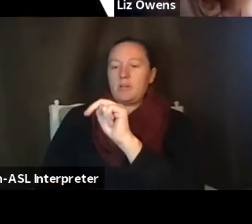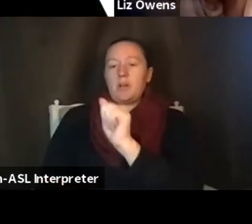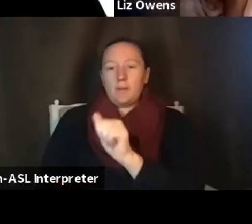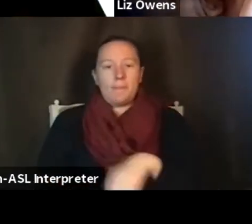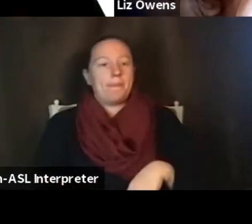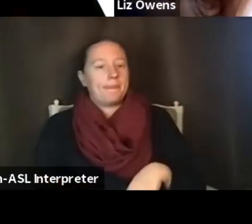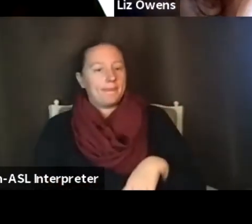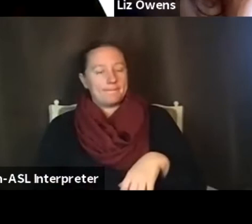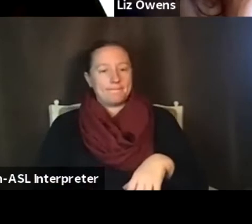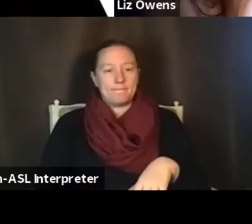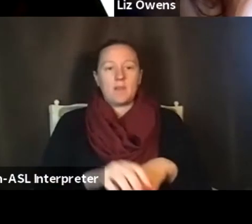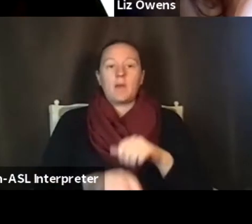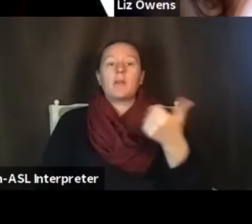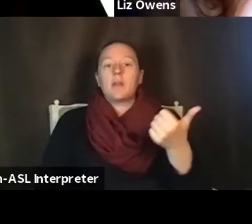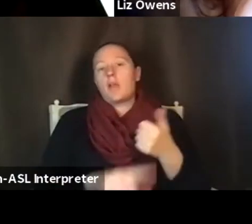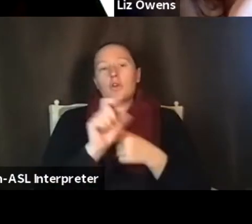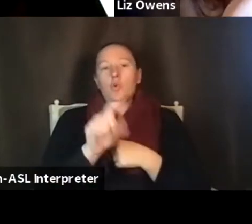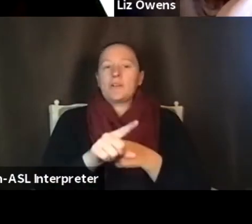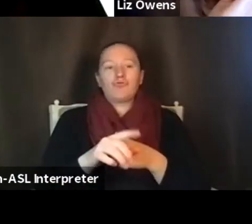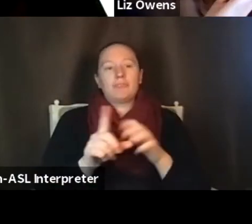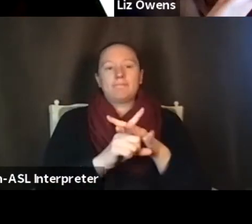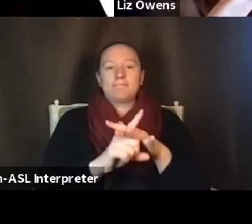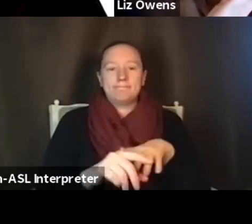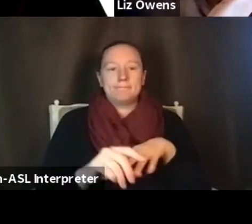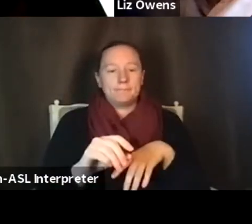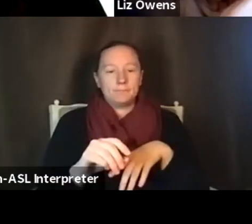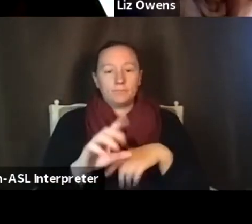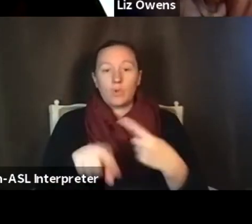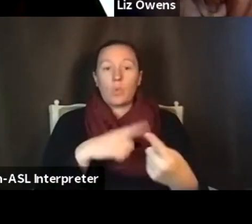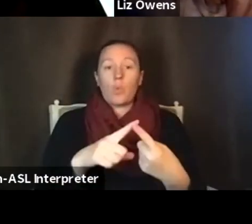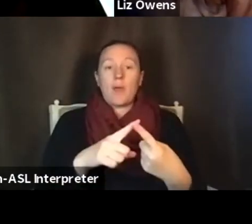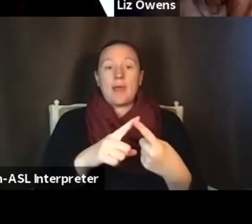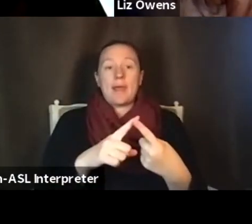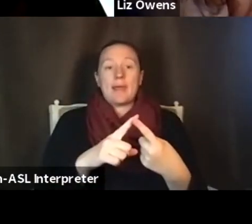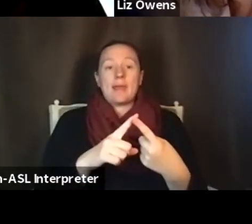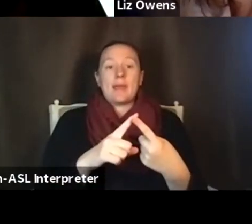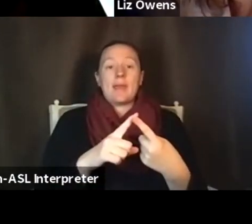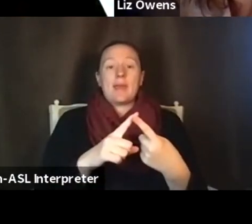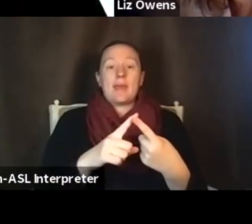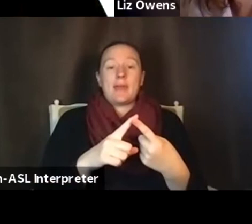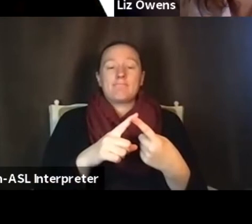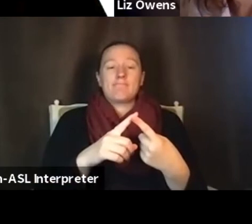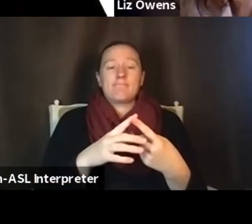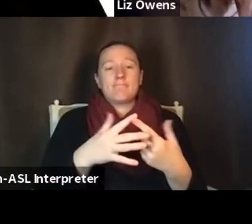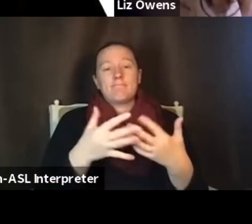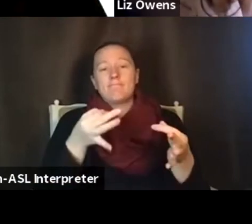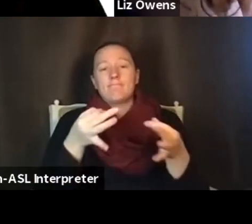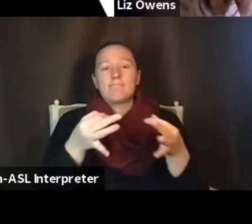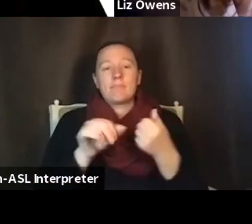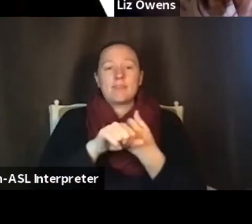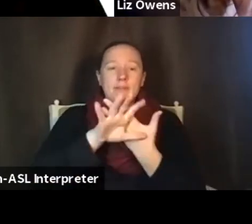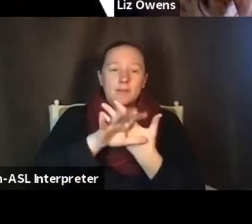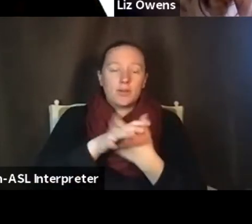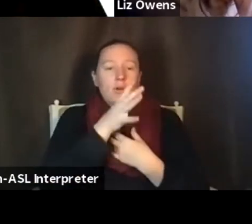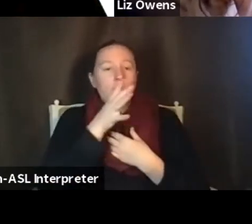Okay, another question that we got in the chat is, when speaking of telehealth in rural and frontier communities, is there a